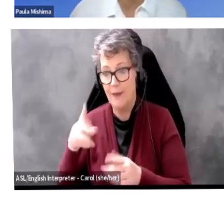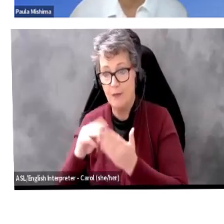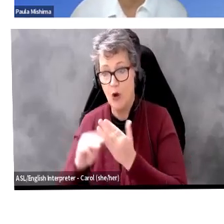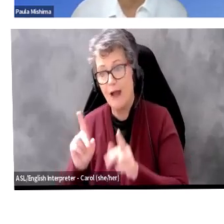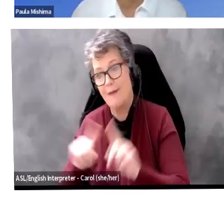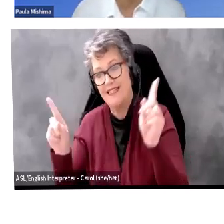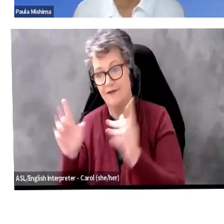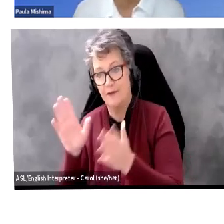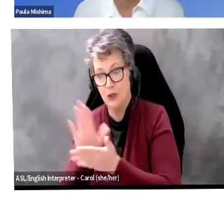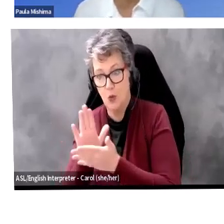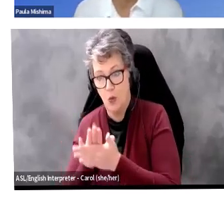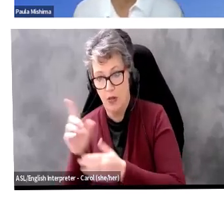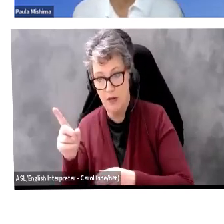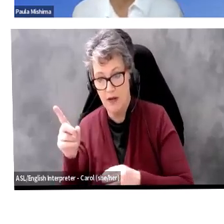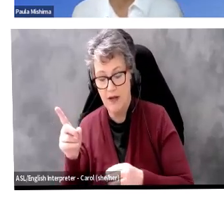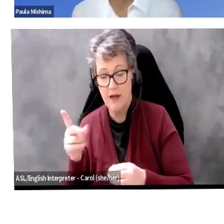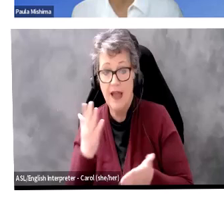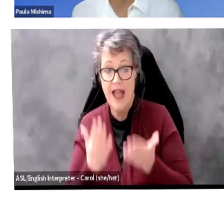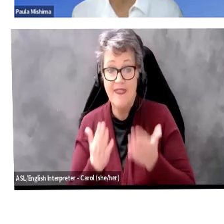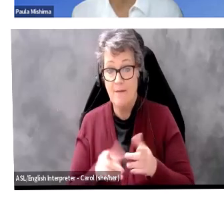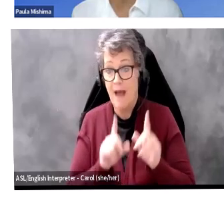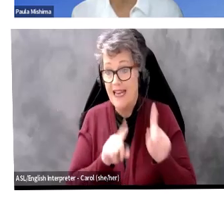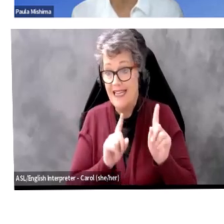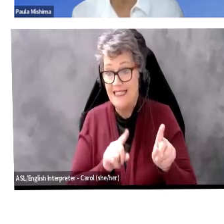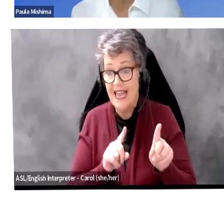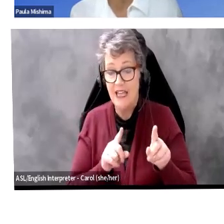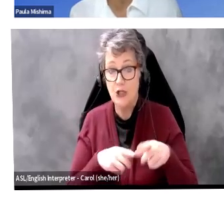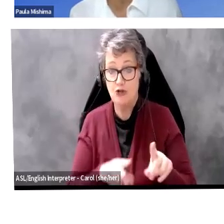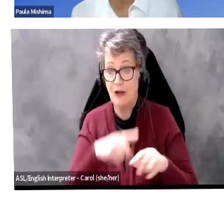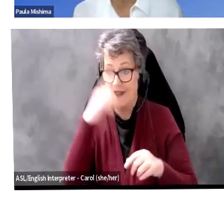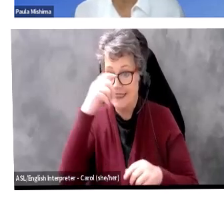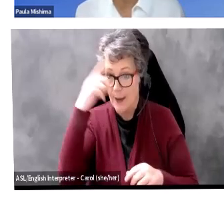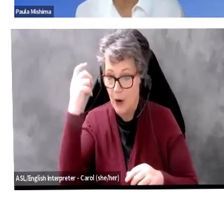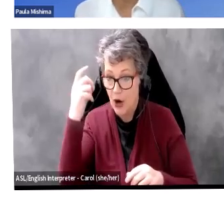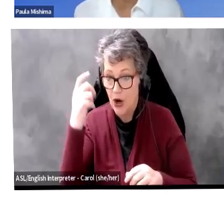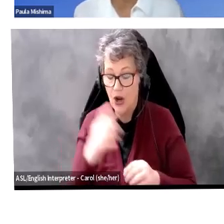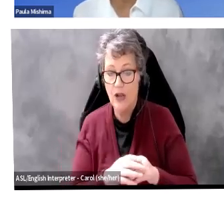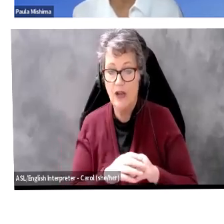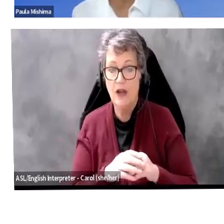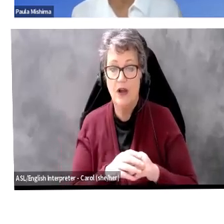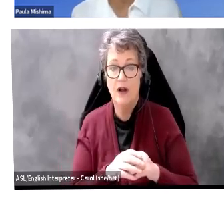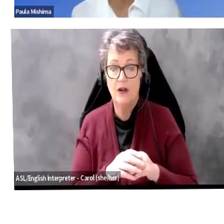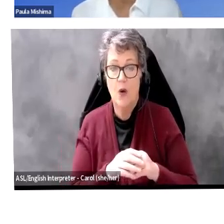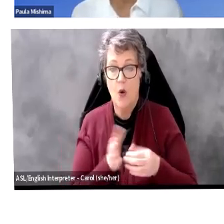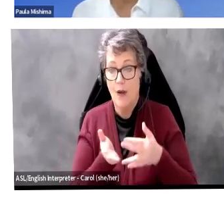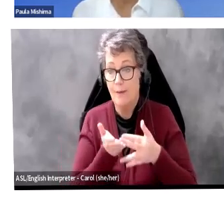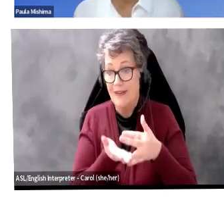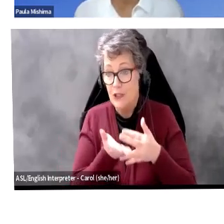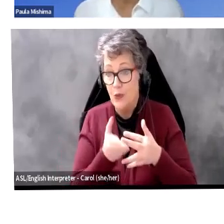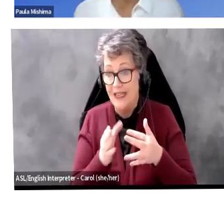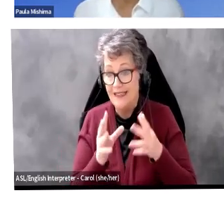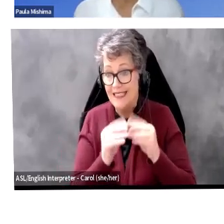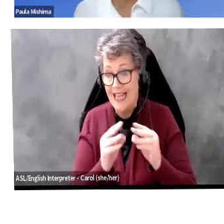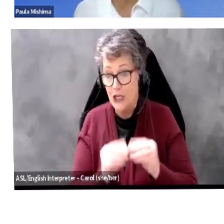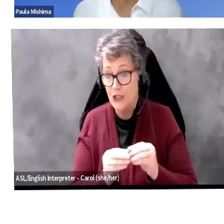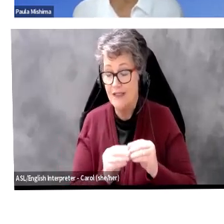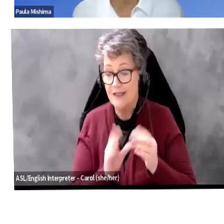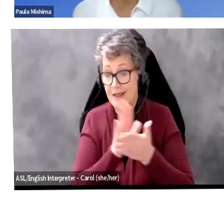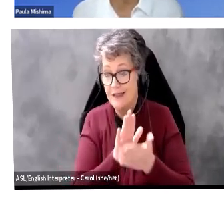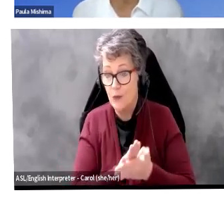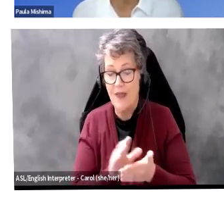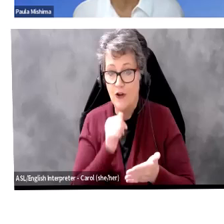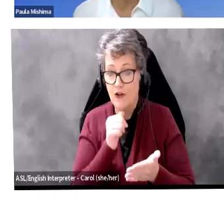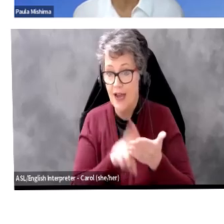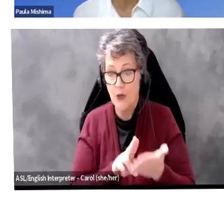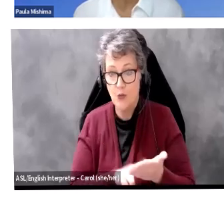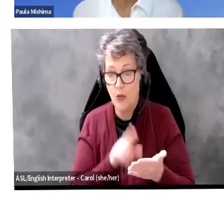program at another site. They might attend during the summer or an intersession when they're not